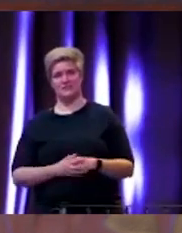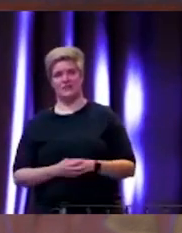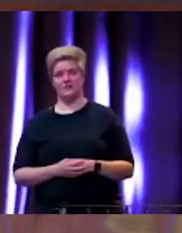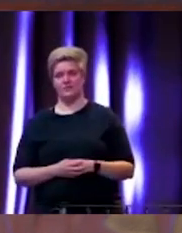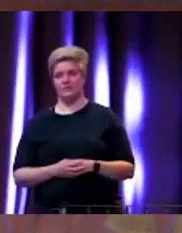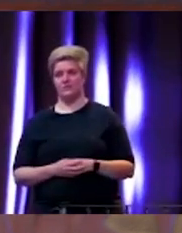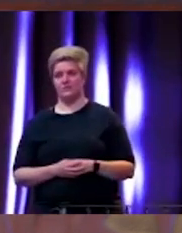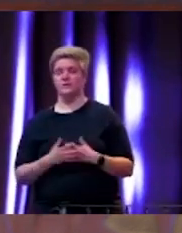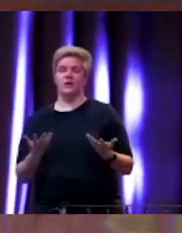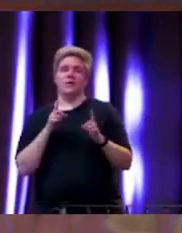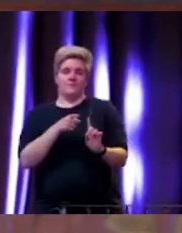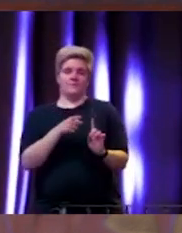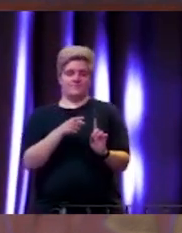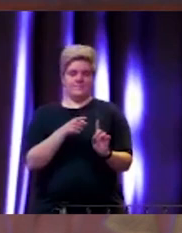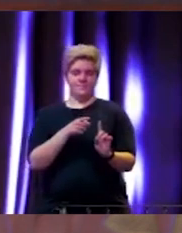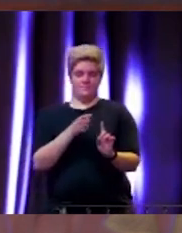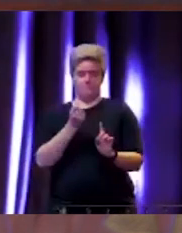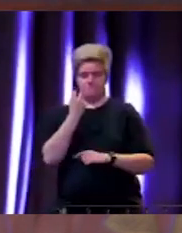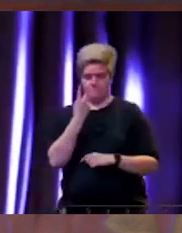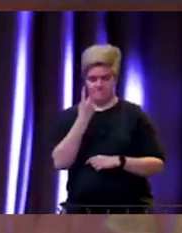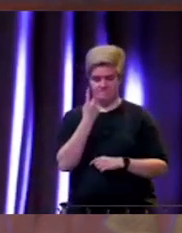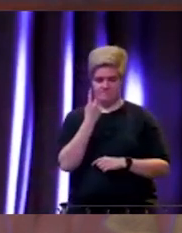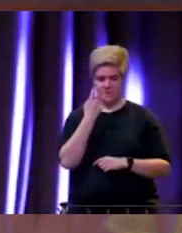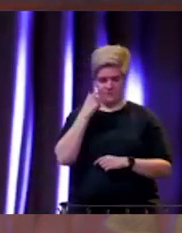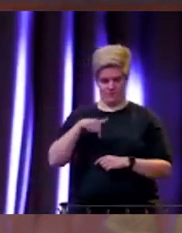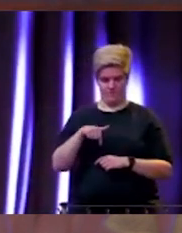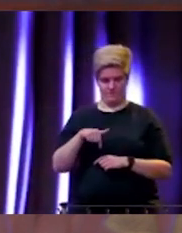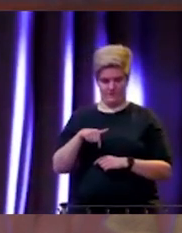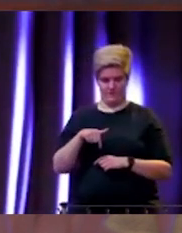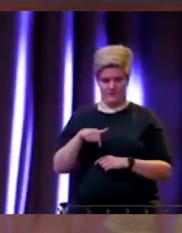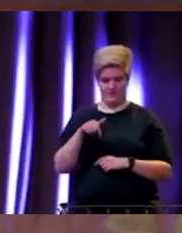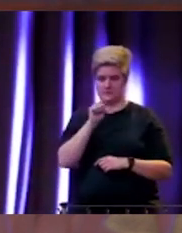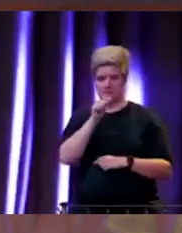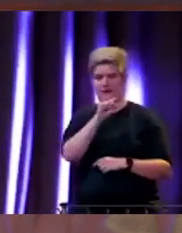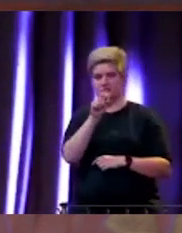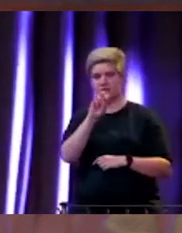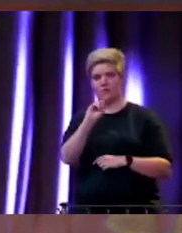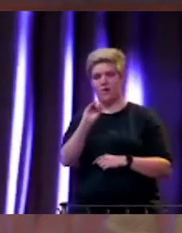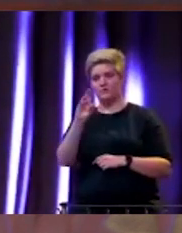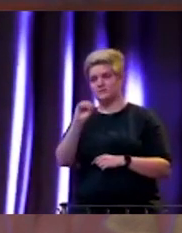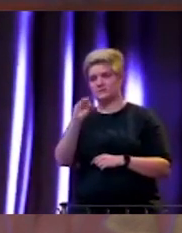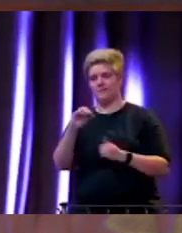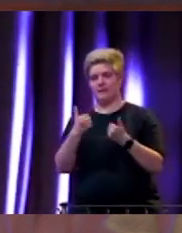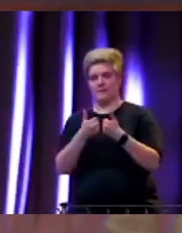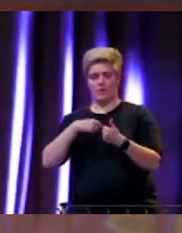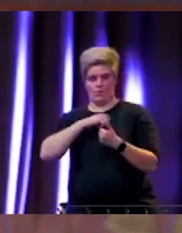So here's the thing. Like, for me, this isn't a zero sum game, right? Like, we need to start thinking about